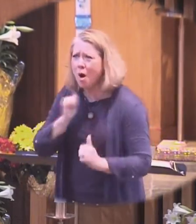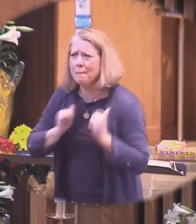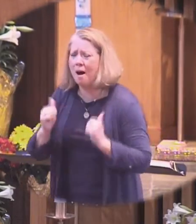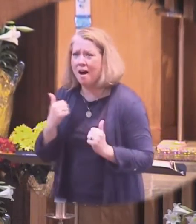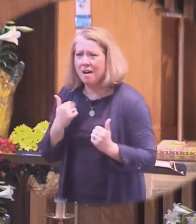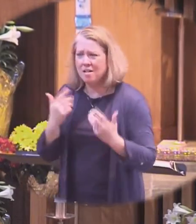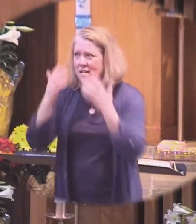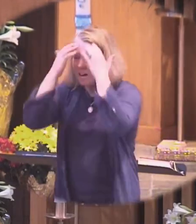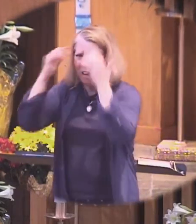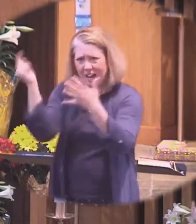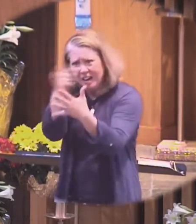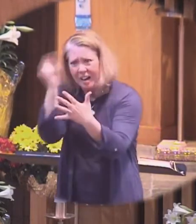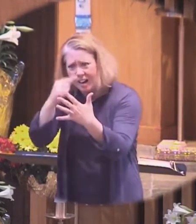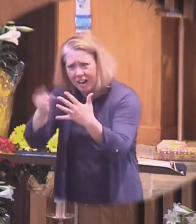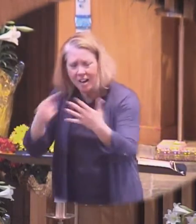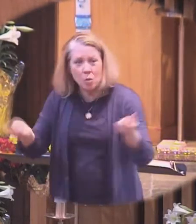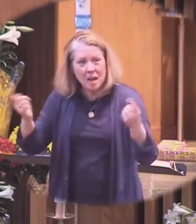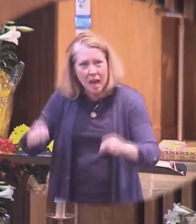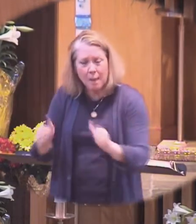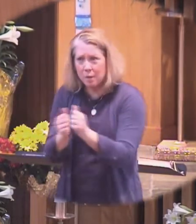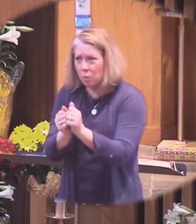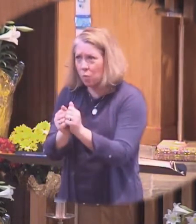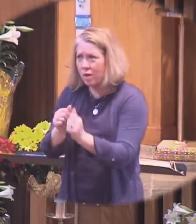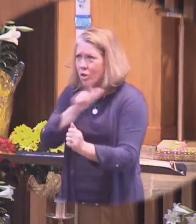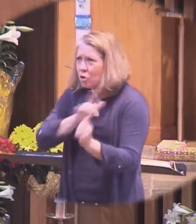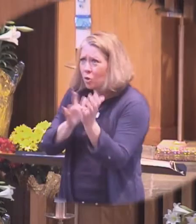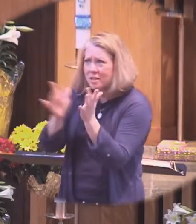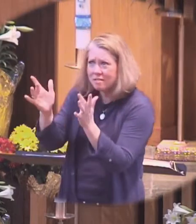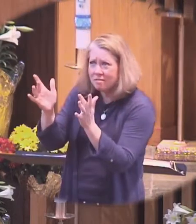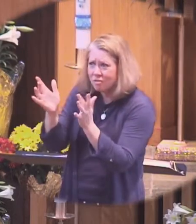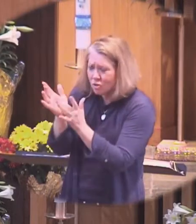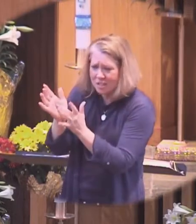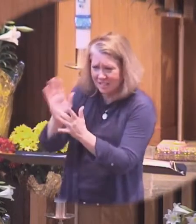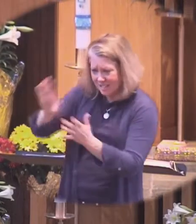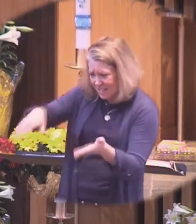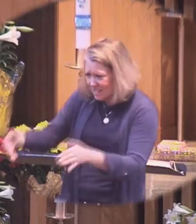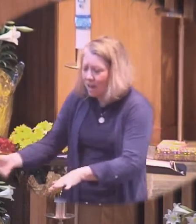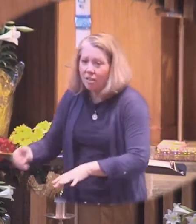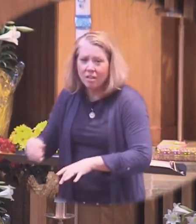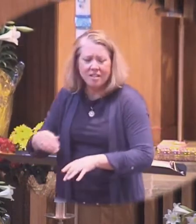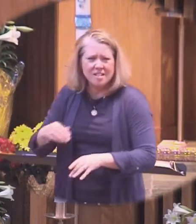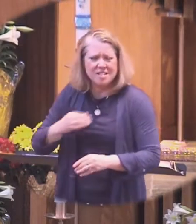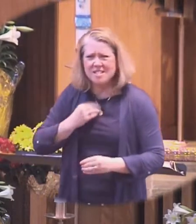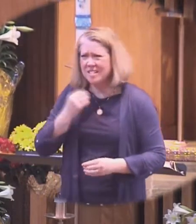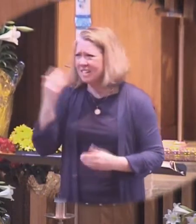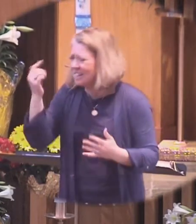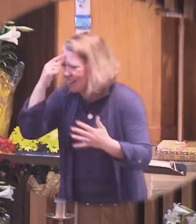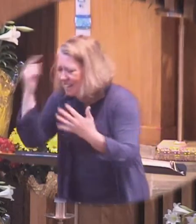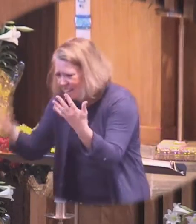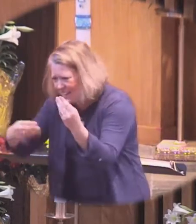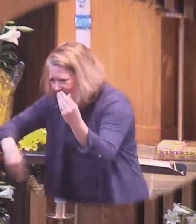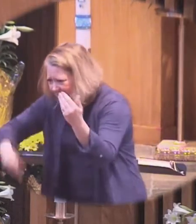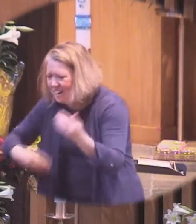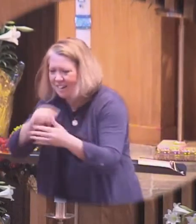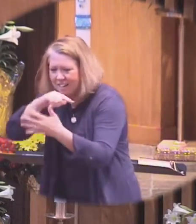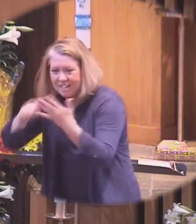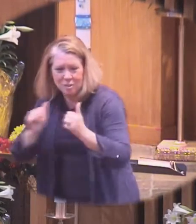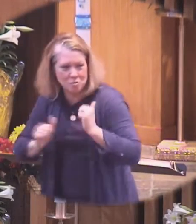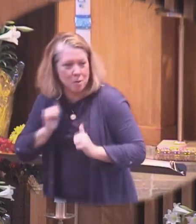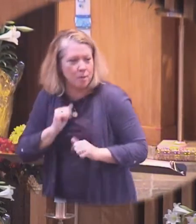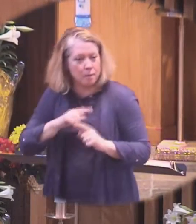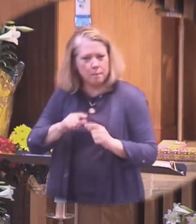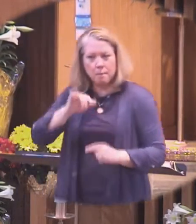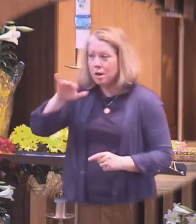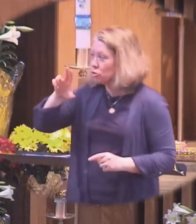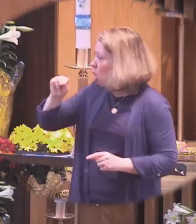all of these events around the death of the Lord. But John ran because of his faith, because of his love